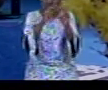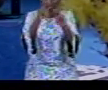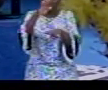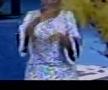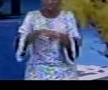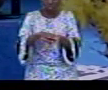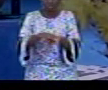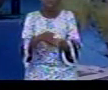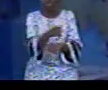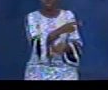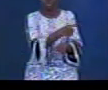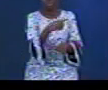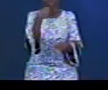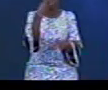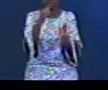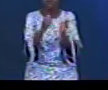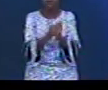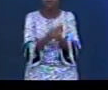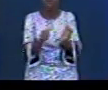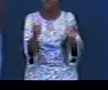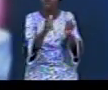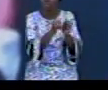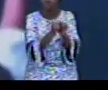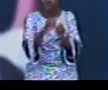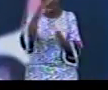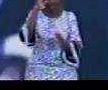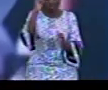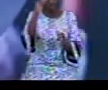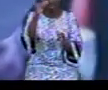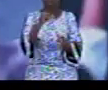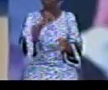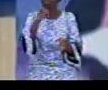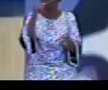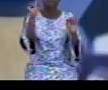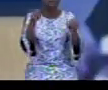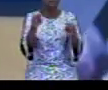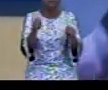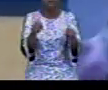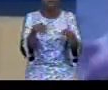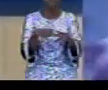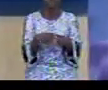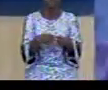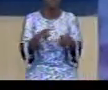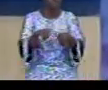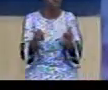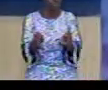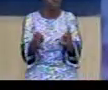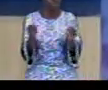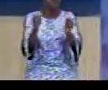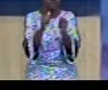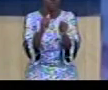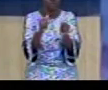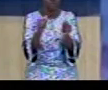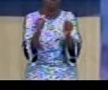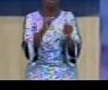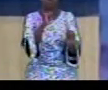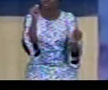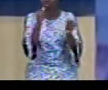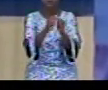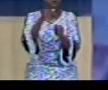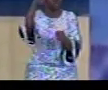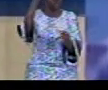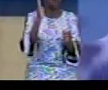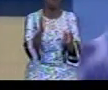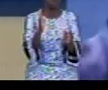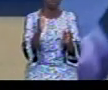says, "With men it is impossible, but not with God.